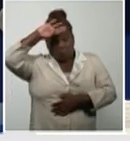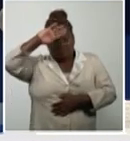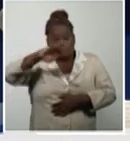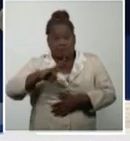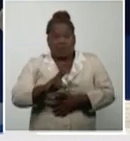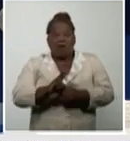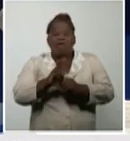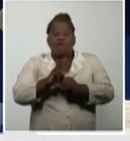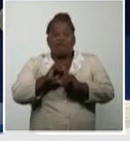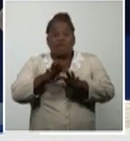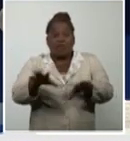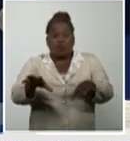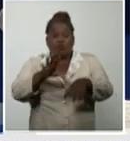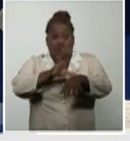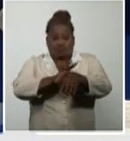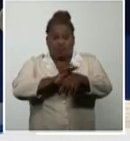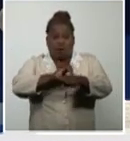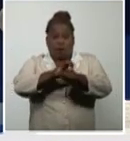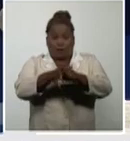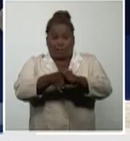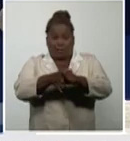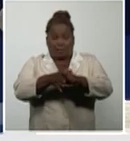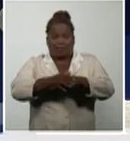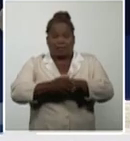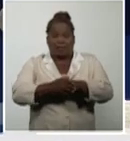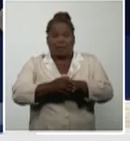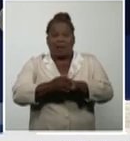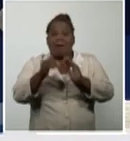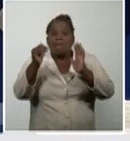And thus, in Cuba, in the epidemic of this disease,